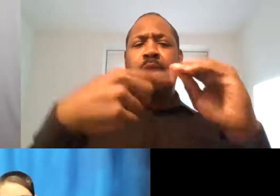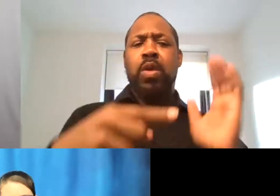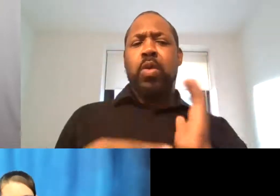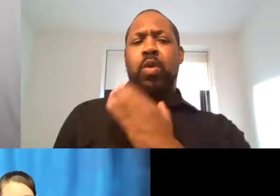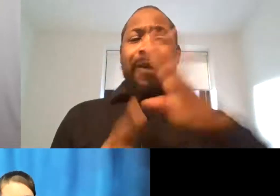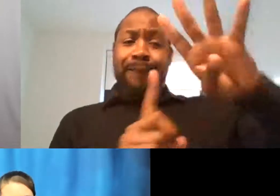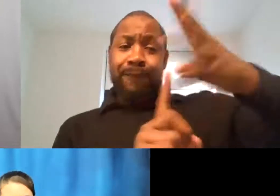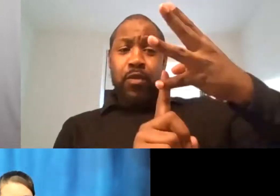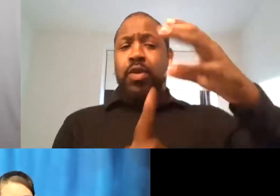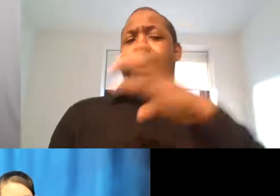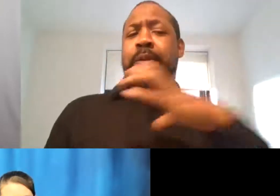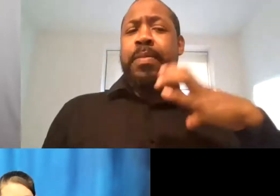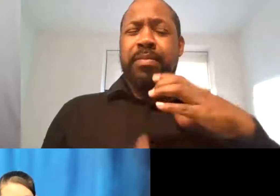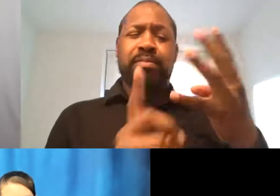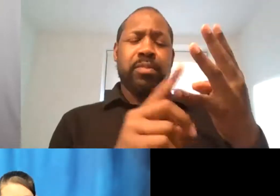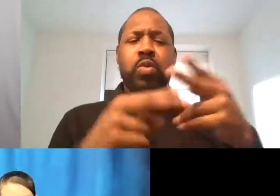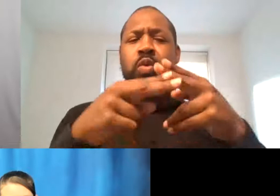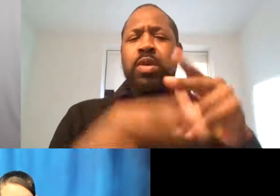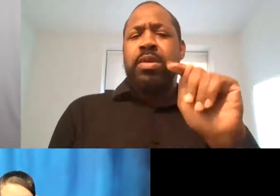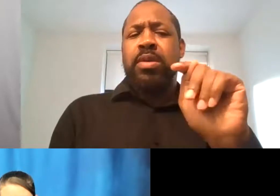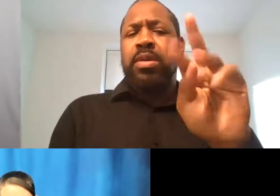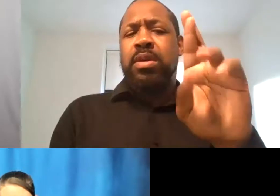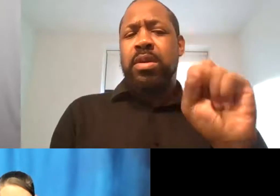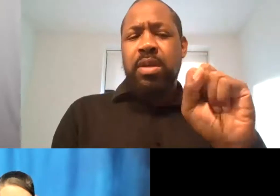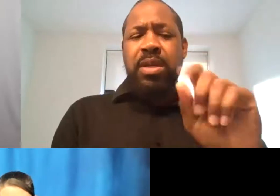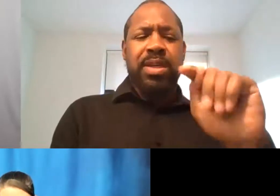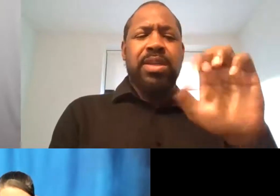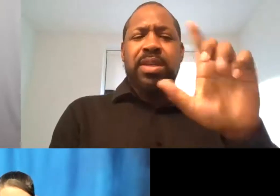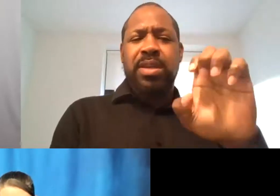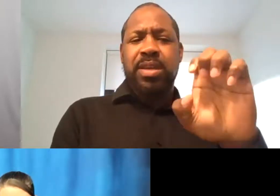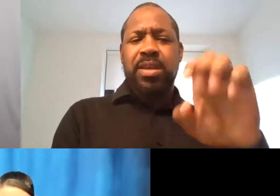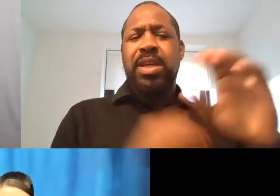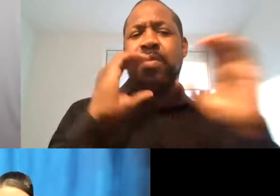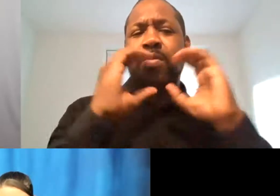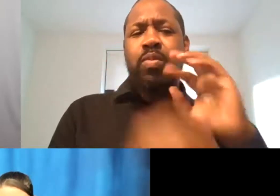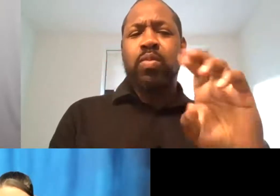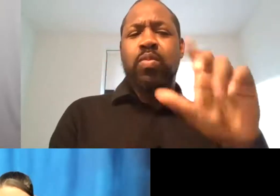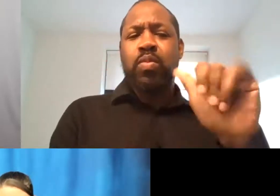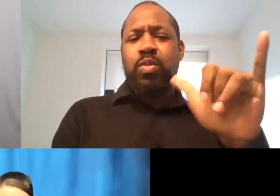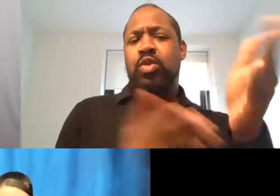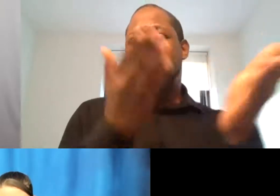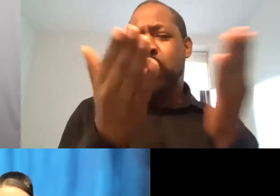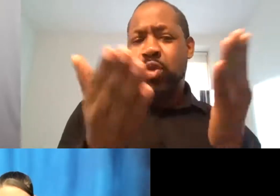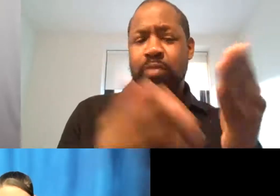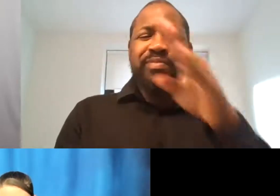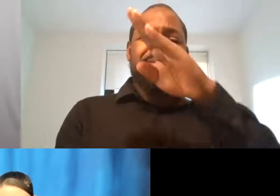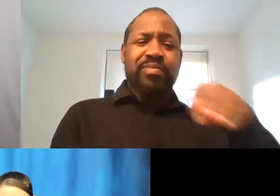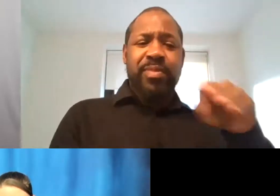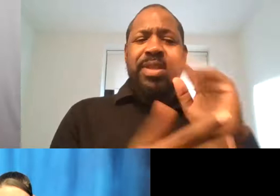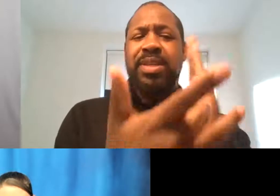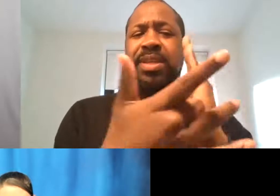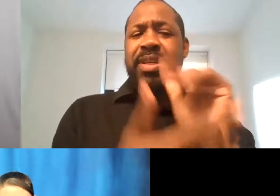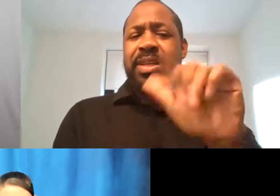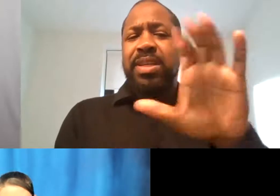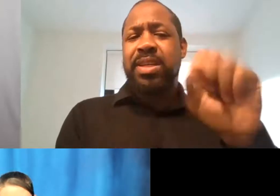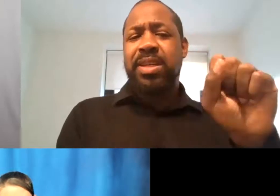say specifically about our 4 committees. we have